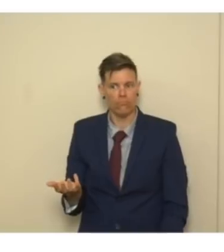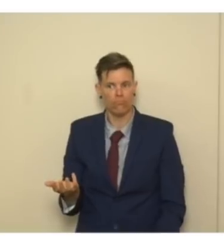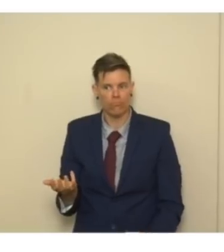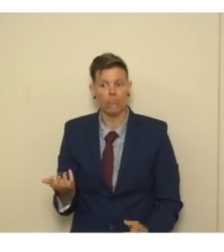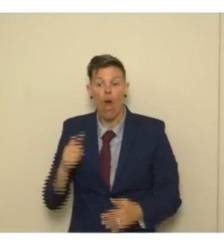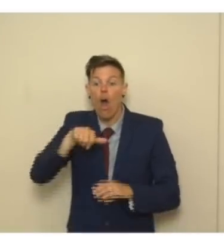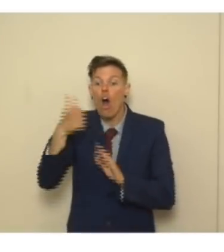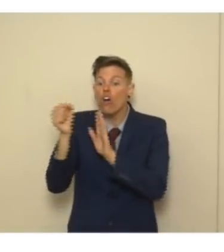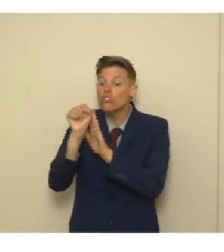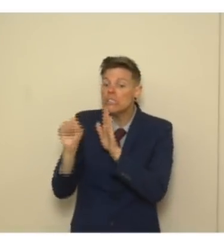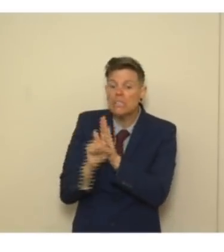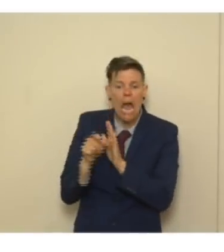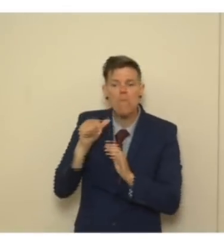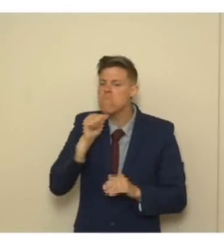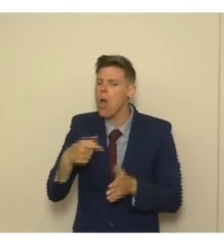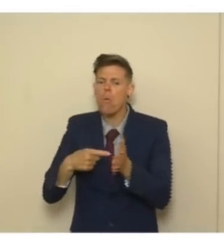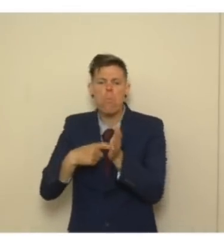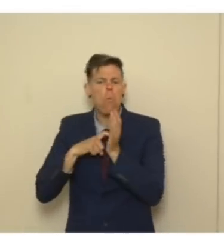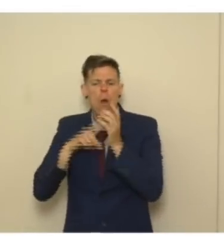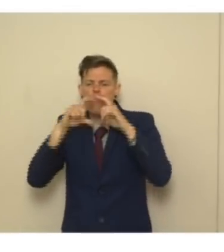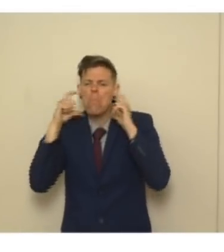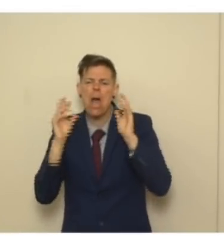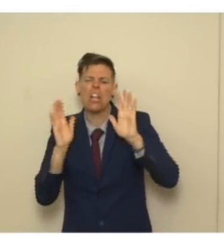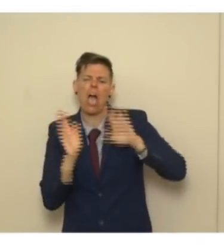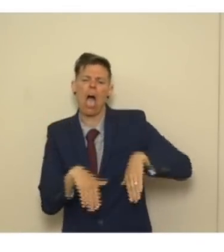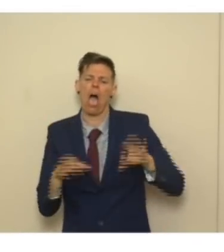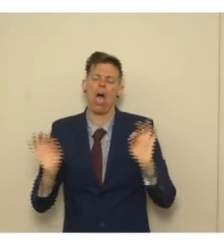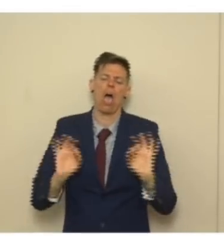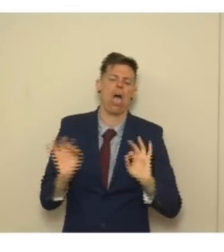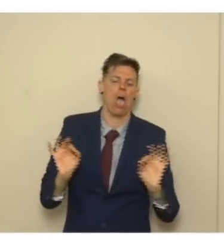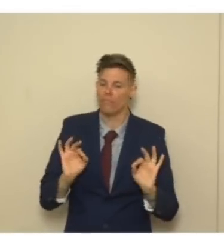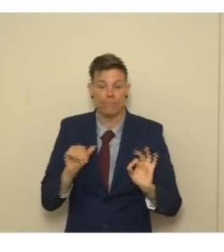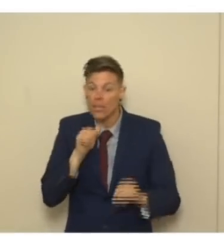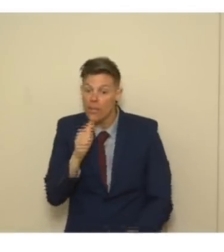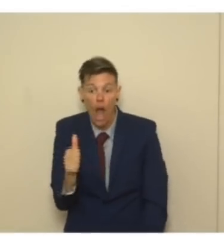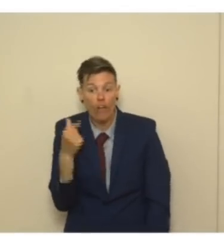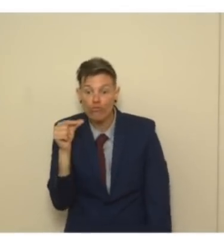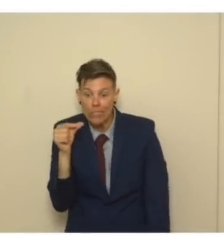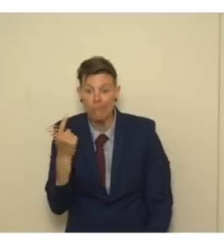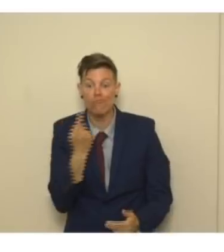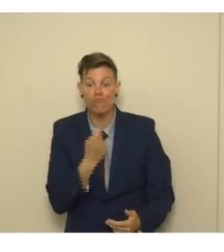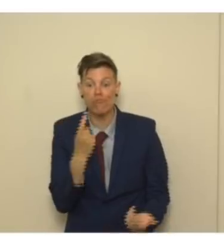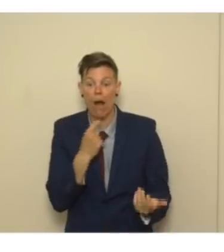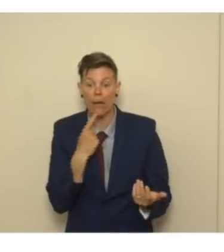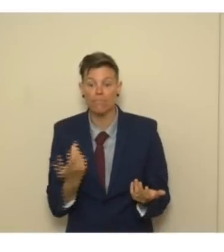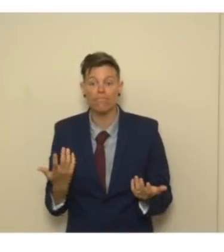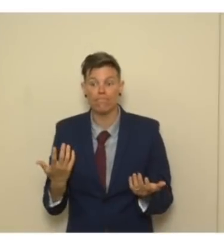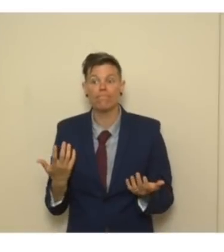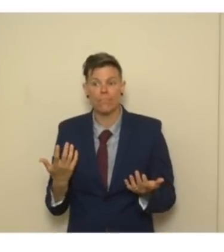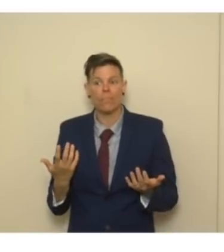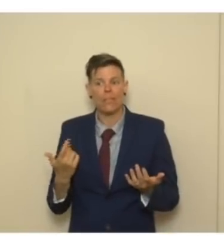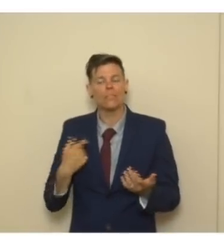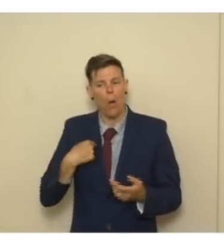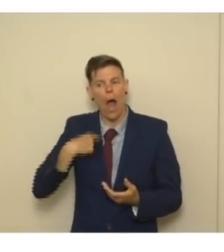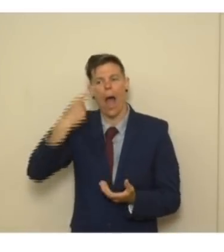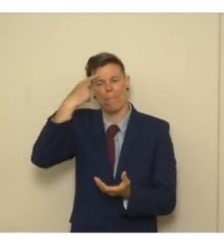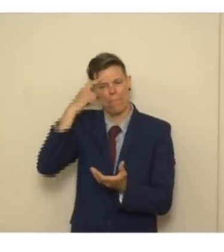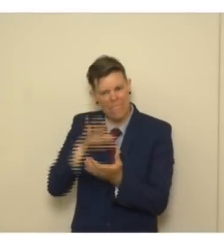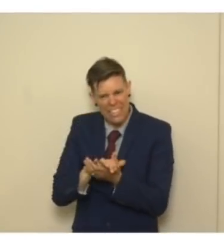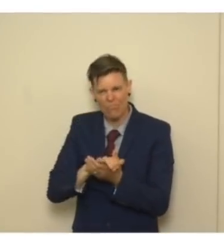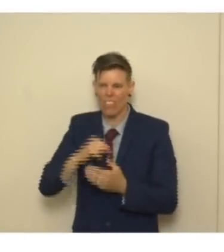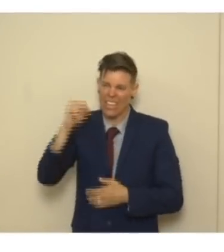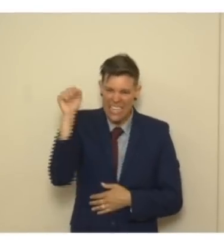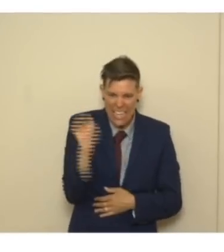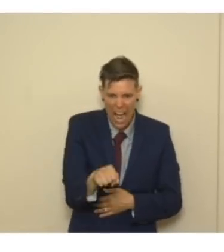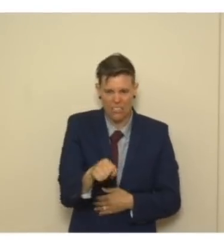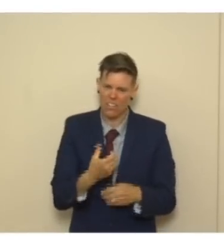are in the green on the map on the right. And I still believe very strongly there's a correlation between wearing masks and preventing the